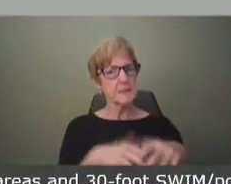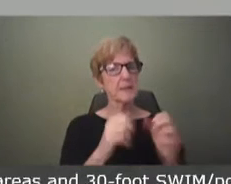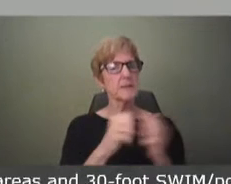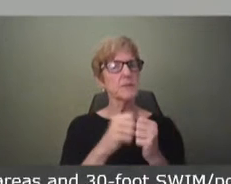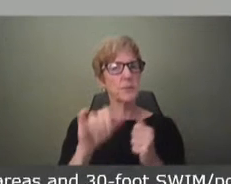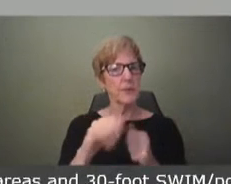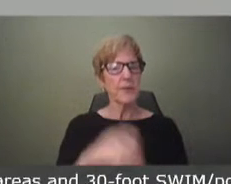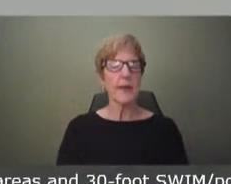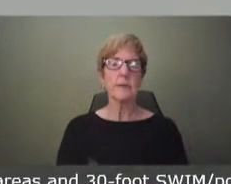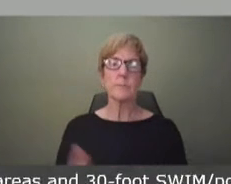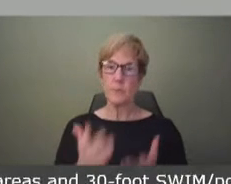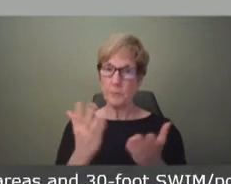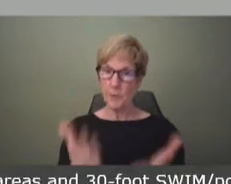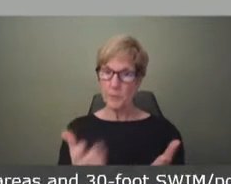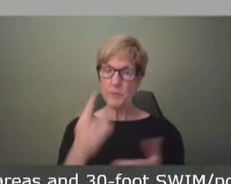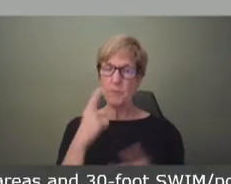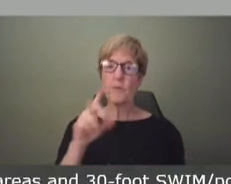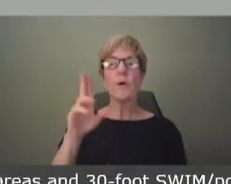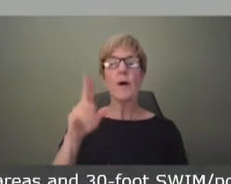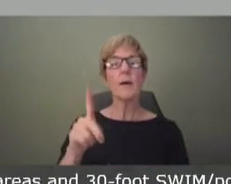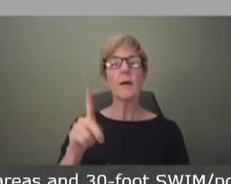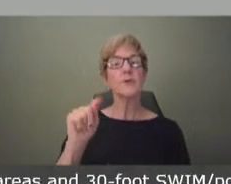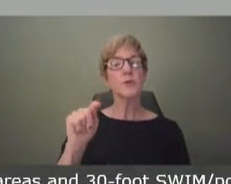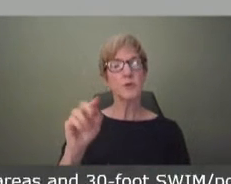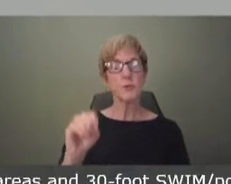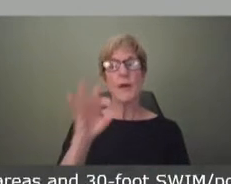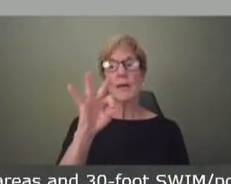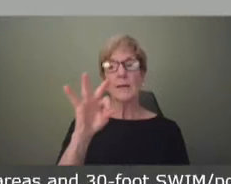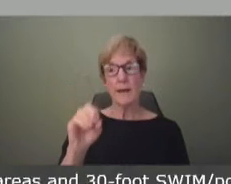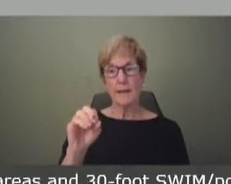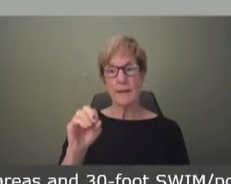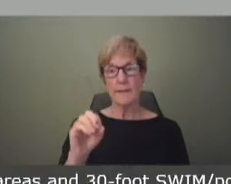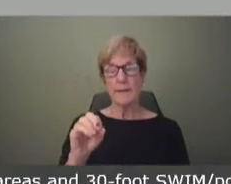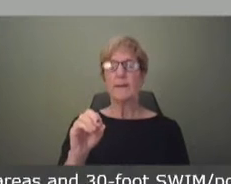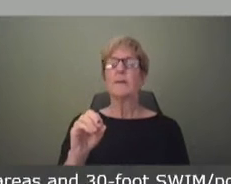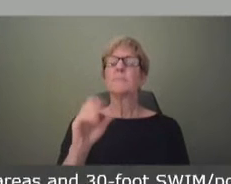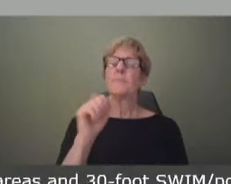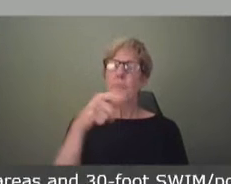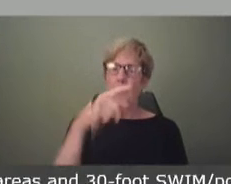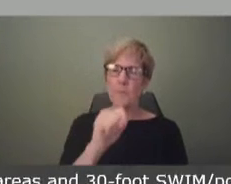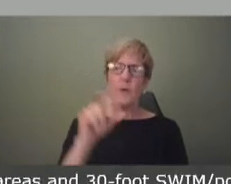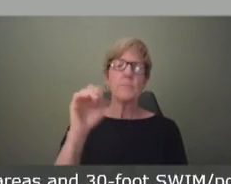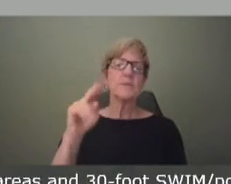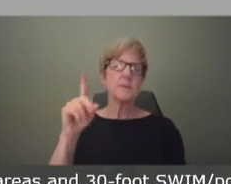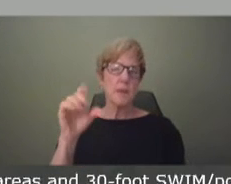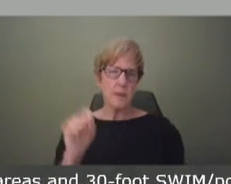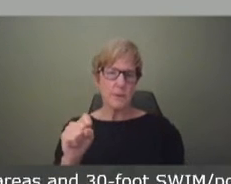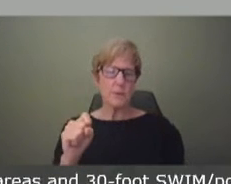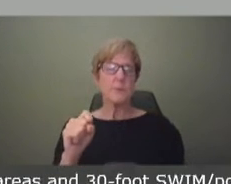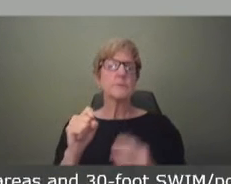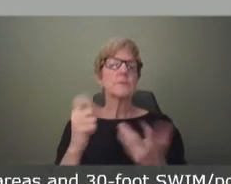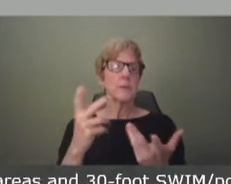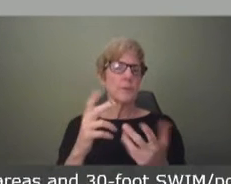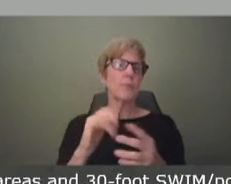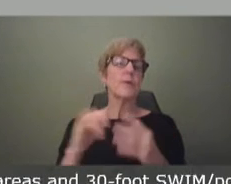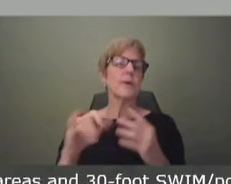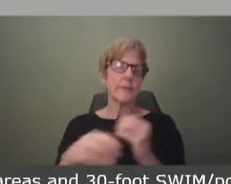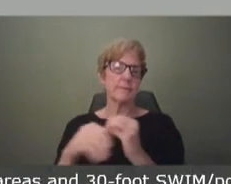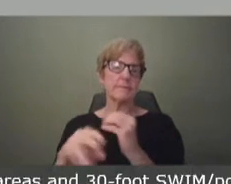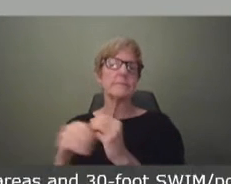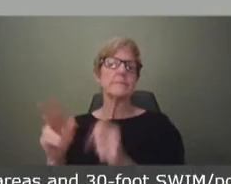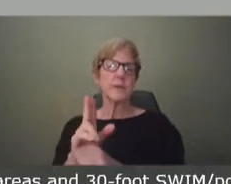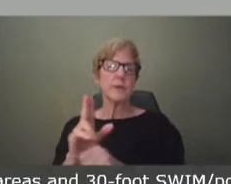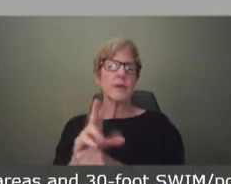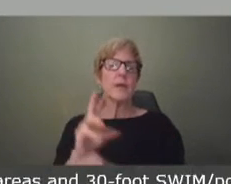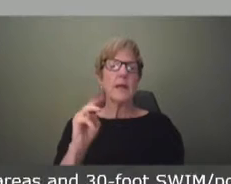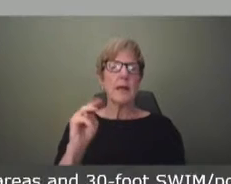proposal is for up to 92 multif family res residential units uh that be together with any accessory uses allowed in the R22 MF zoning District